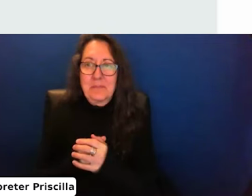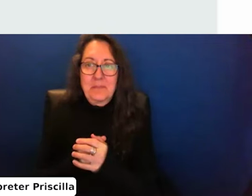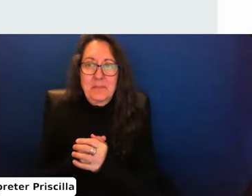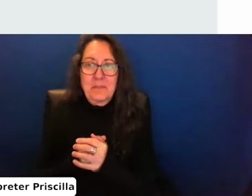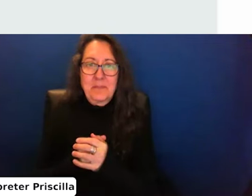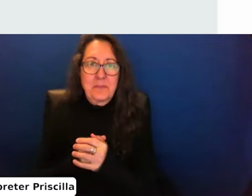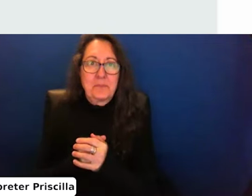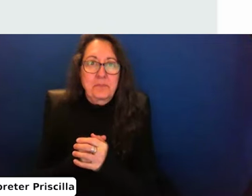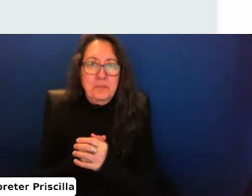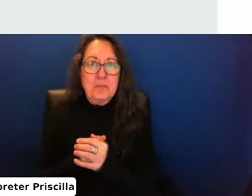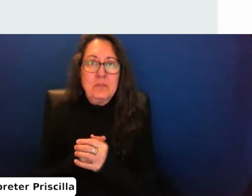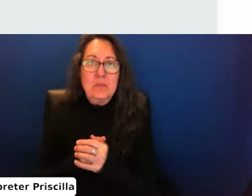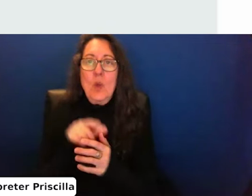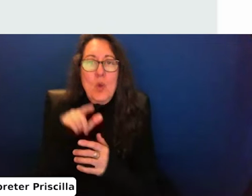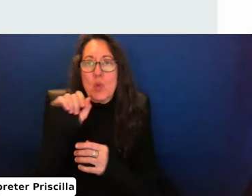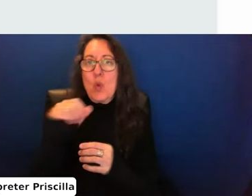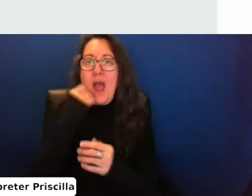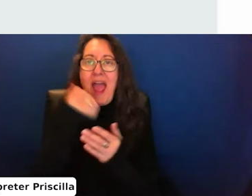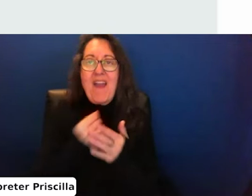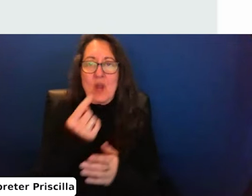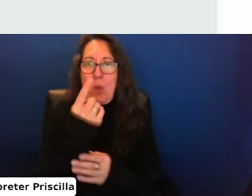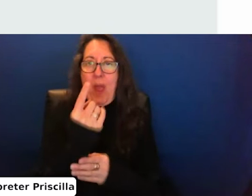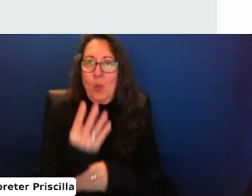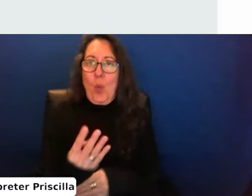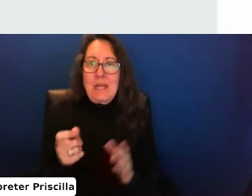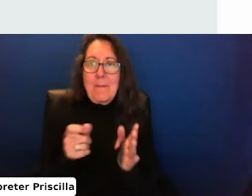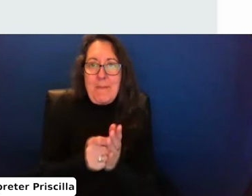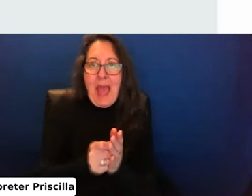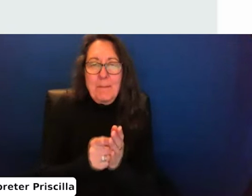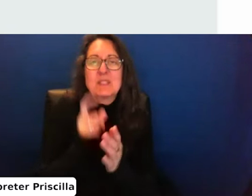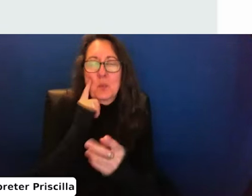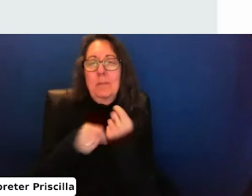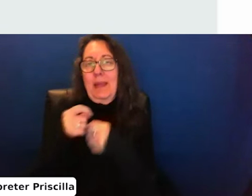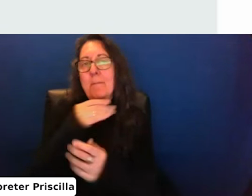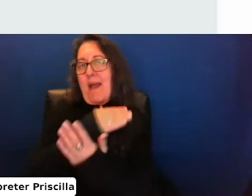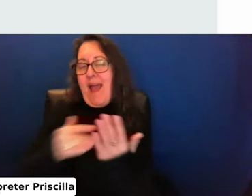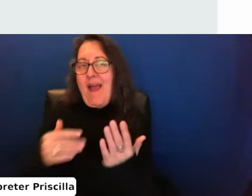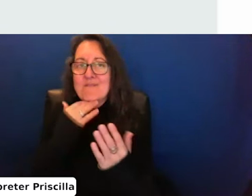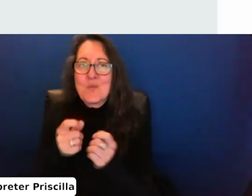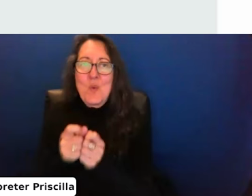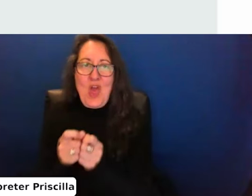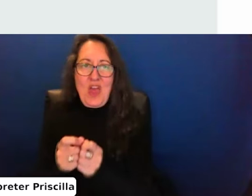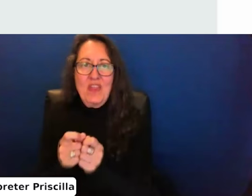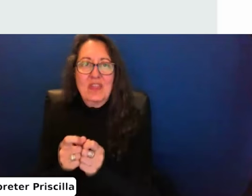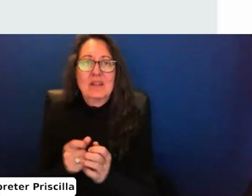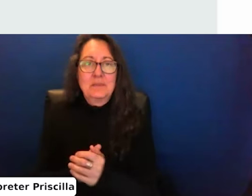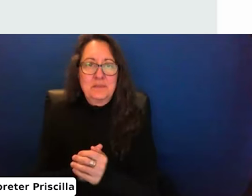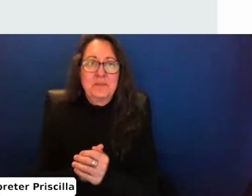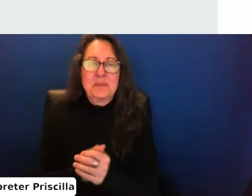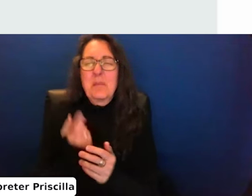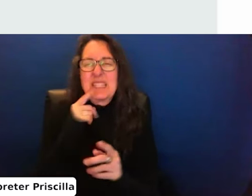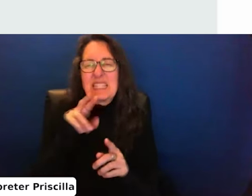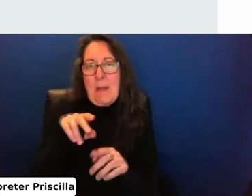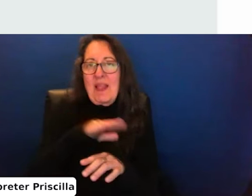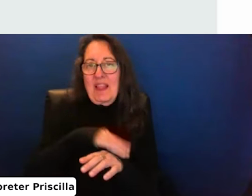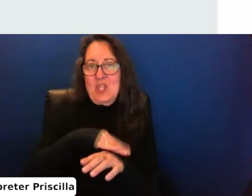Am I eligible if I'm starting my degree in semester 2 this year? No, you must be commencing study